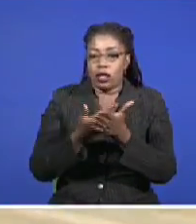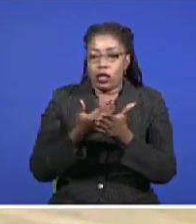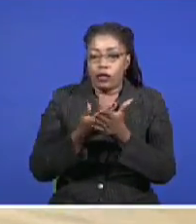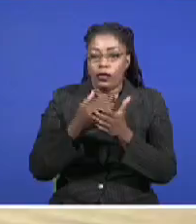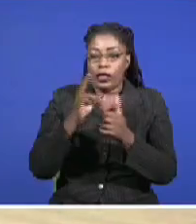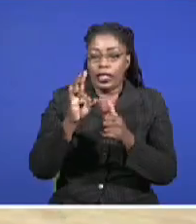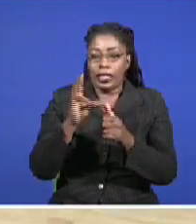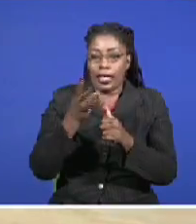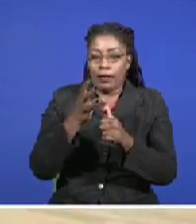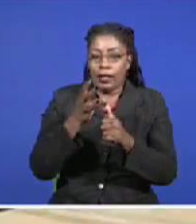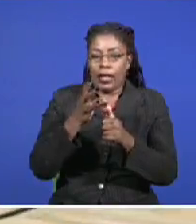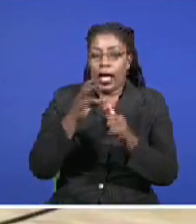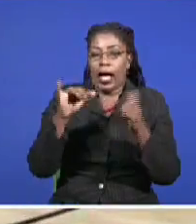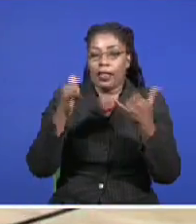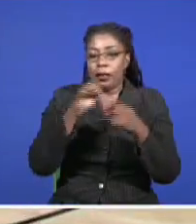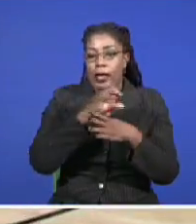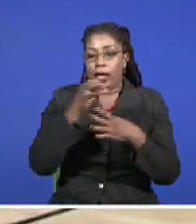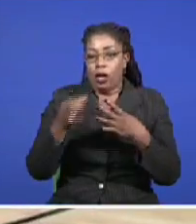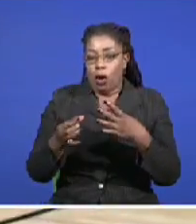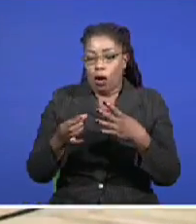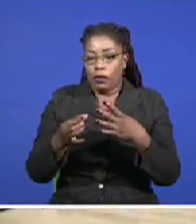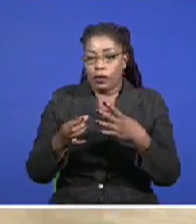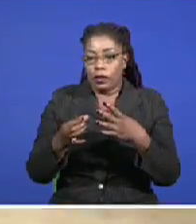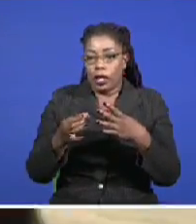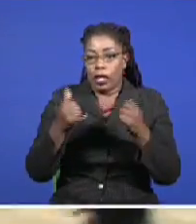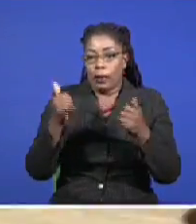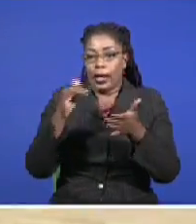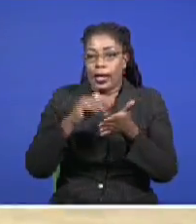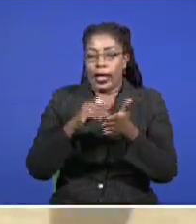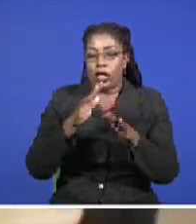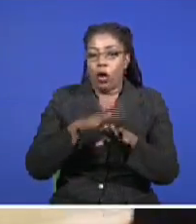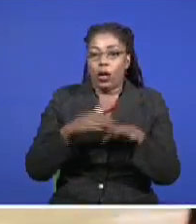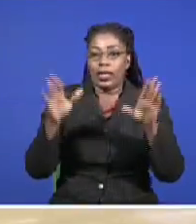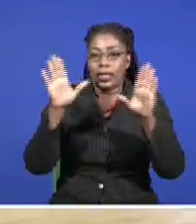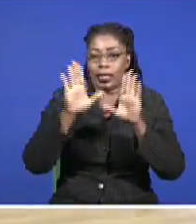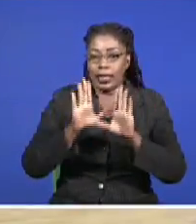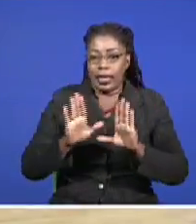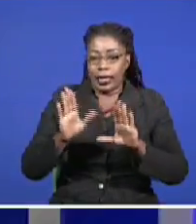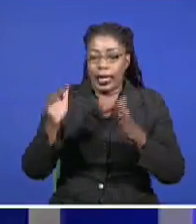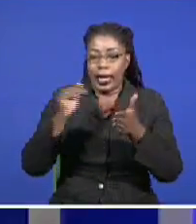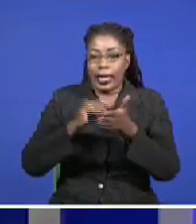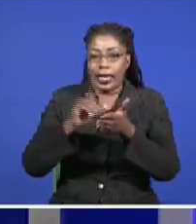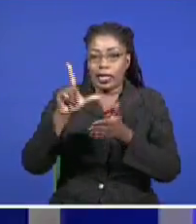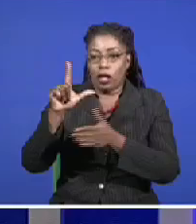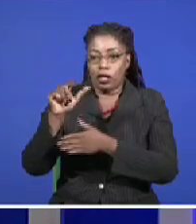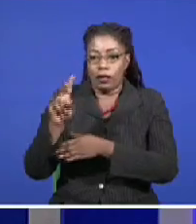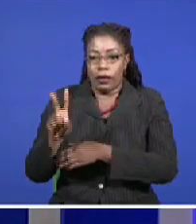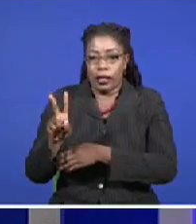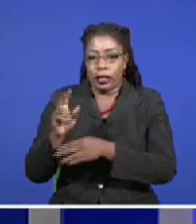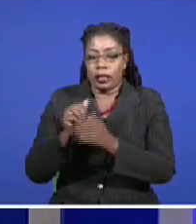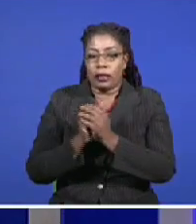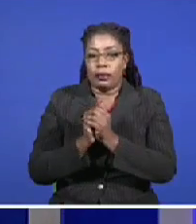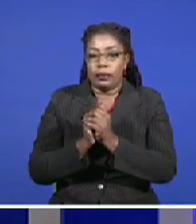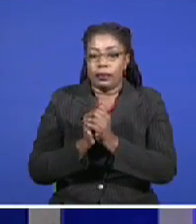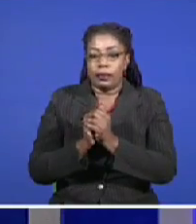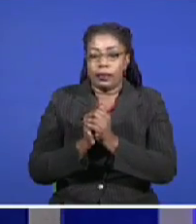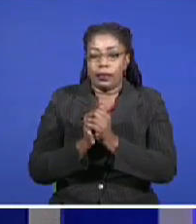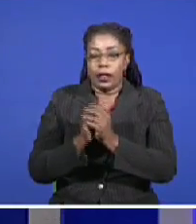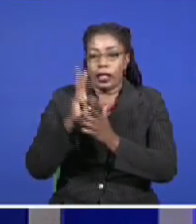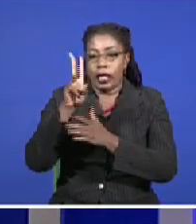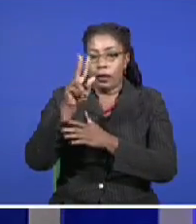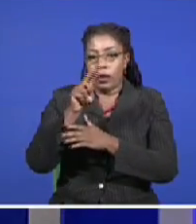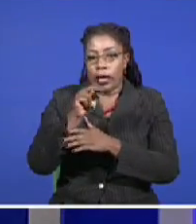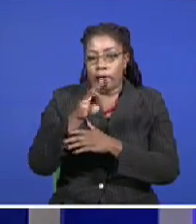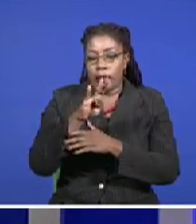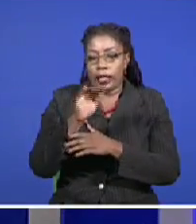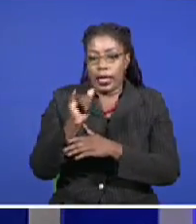spot as the playoff push begins. They play again on Sunday against Las Vegas. With WNBA still in